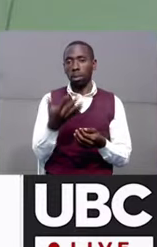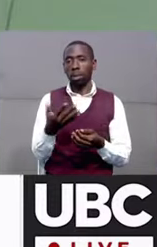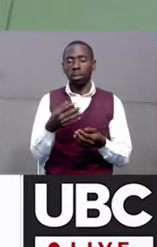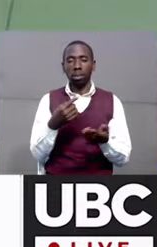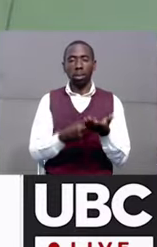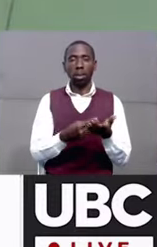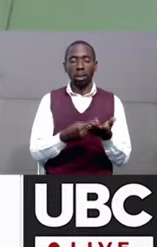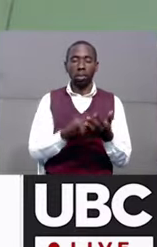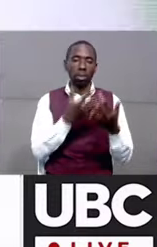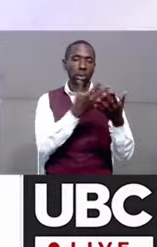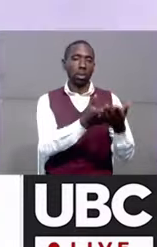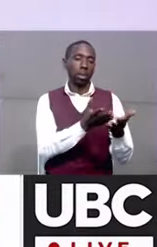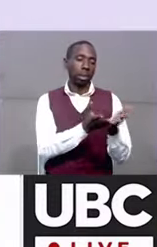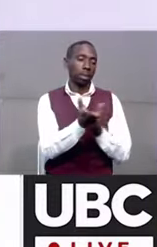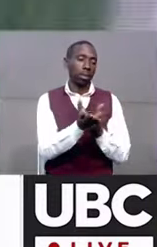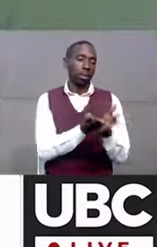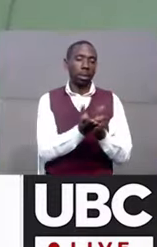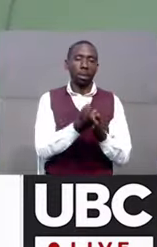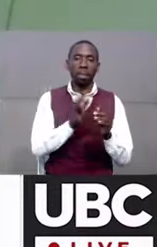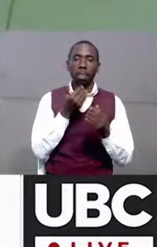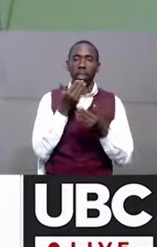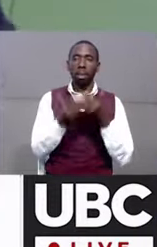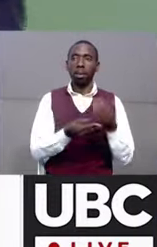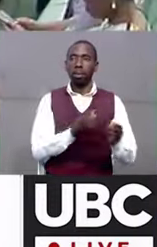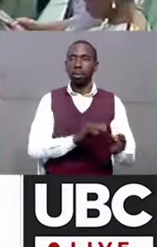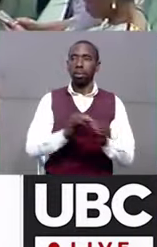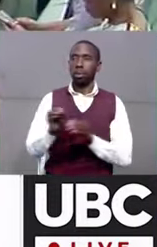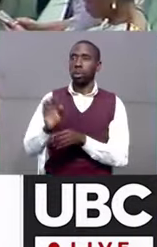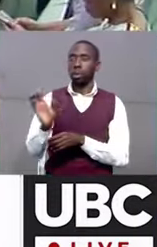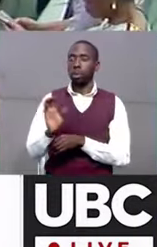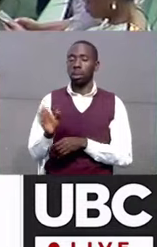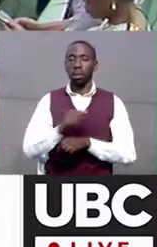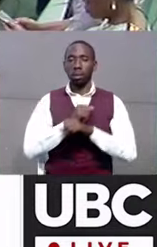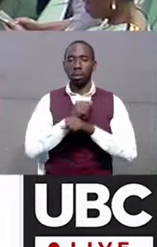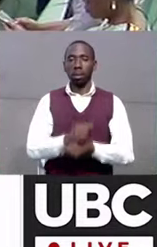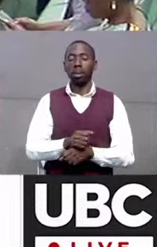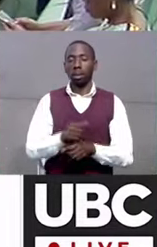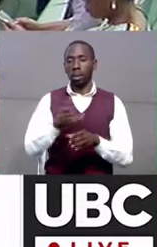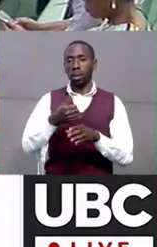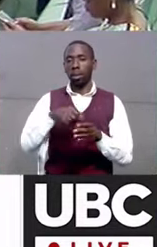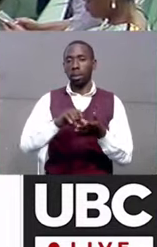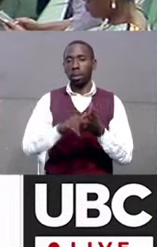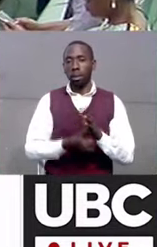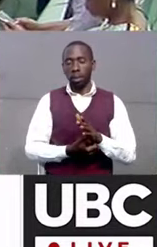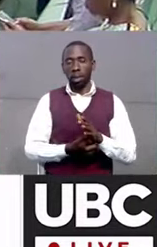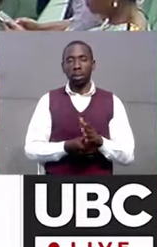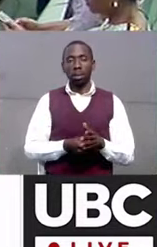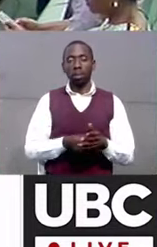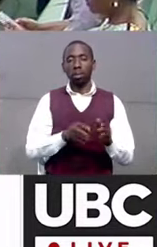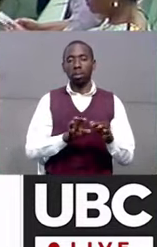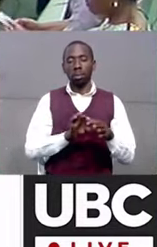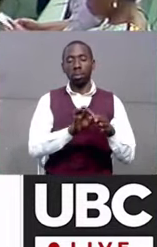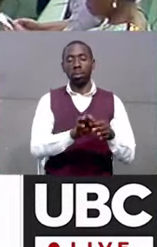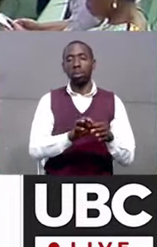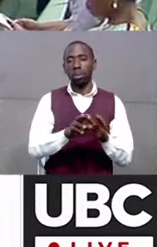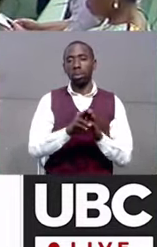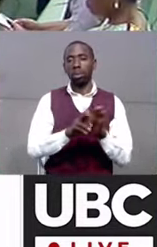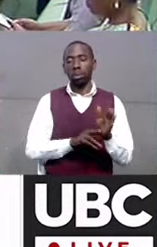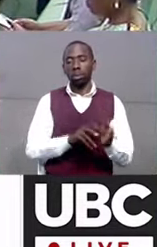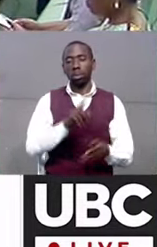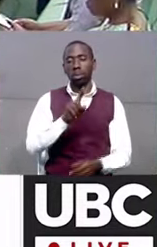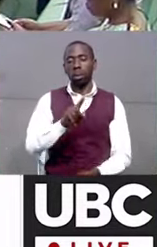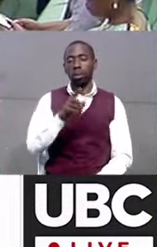lay. Thank you. Refer to the Committee of Defense and Internal Affairs. The Ministry. Also want to rule 1463.